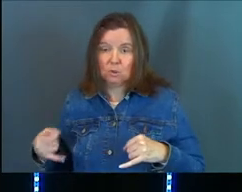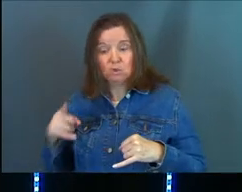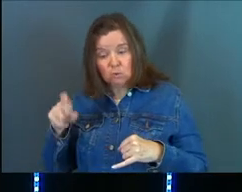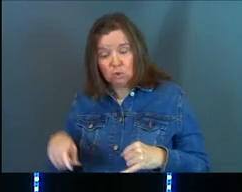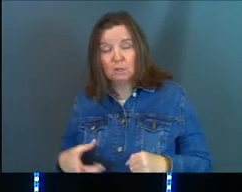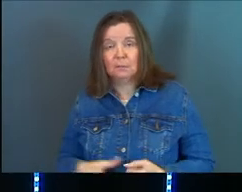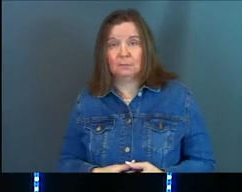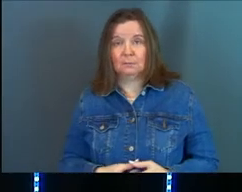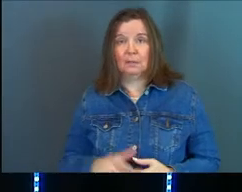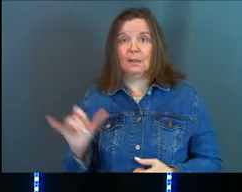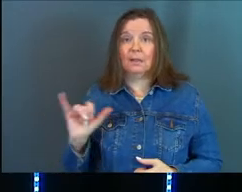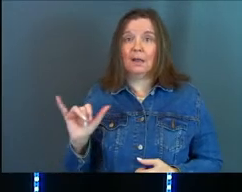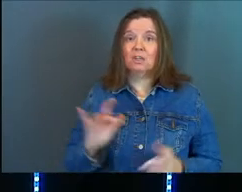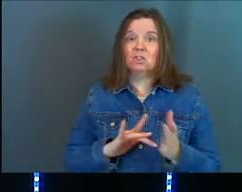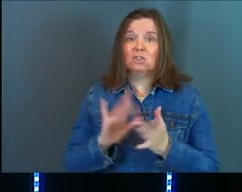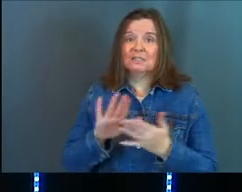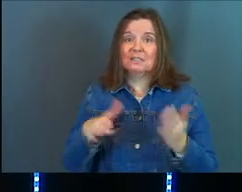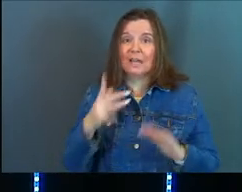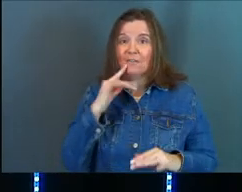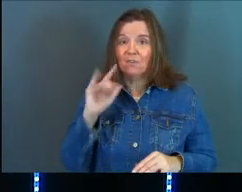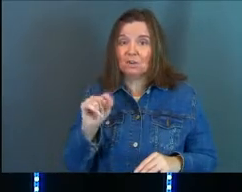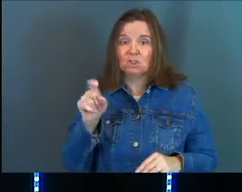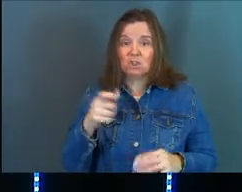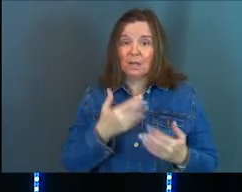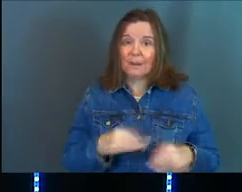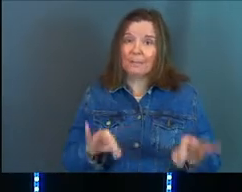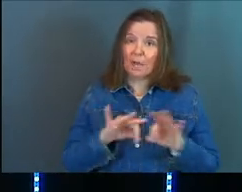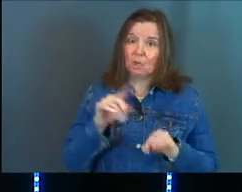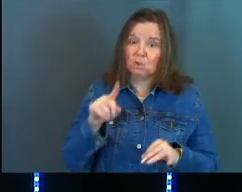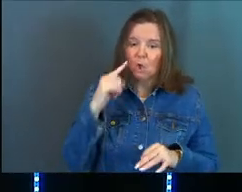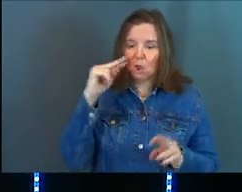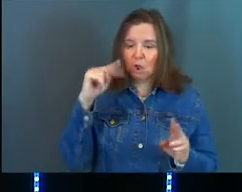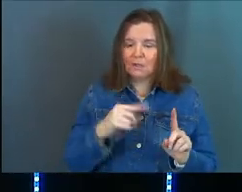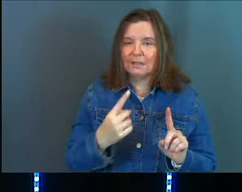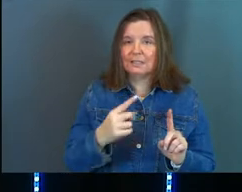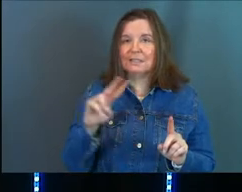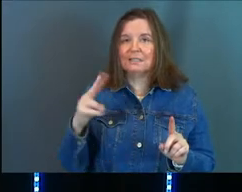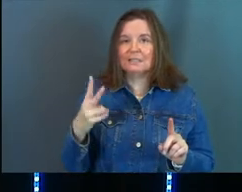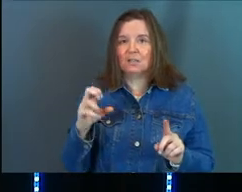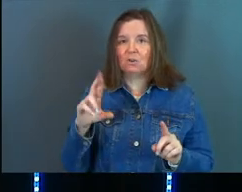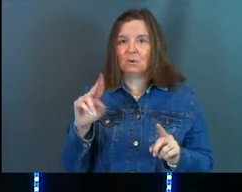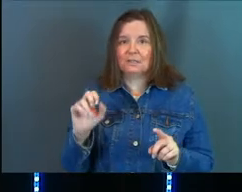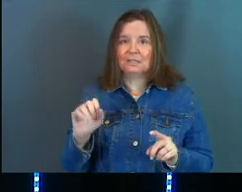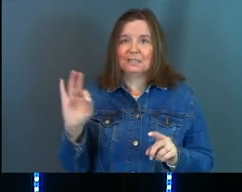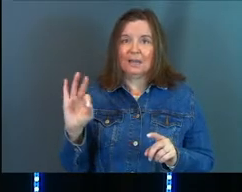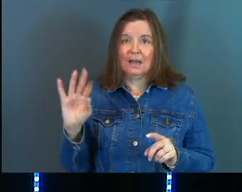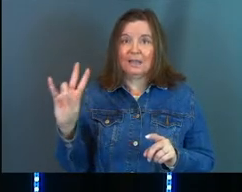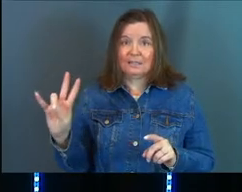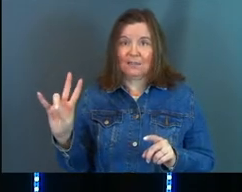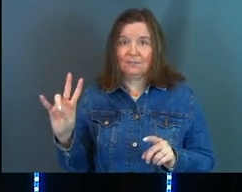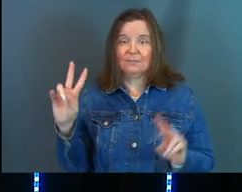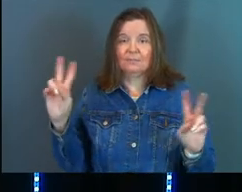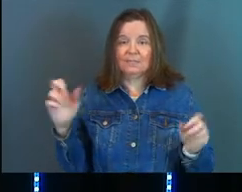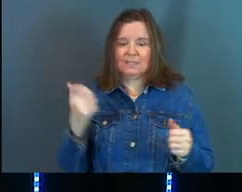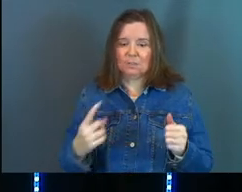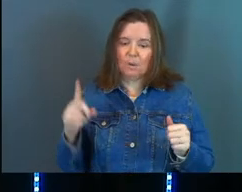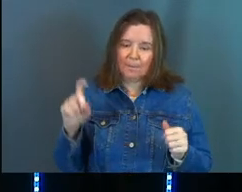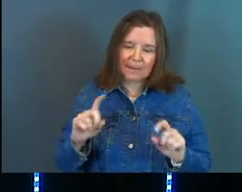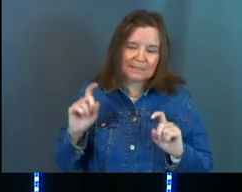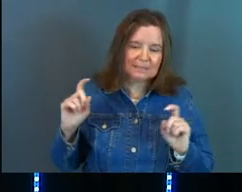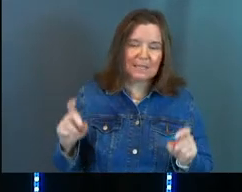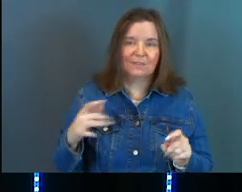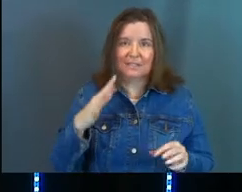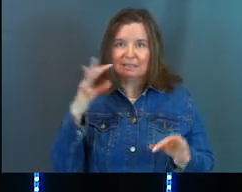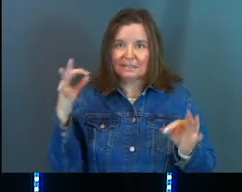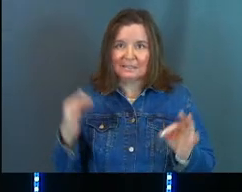You should. Like, Jesus died for it. It should matter to you. Look at this one. 2 Corinthians 9:7. Each one must give as